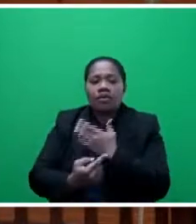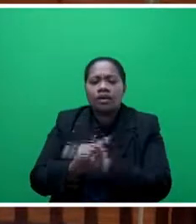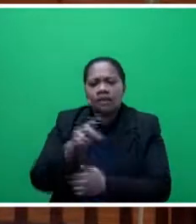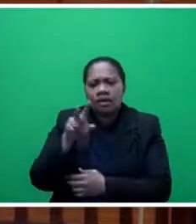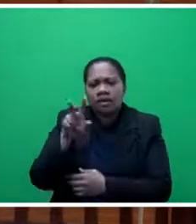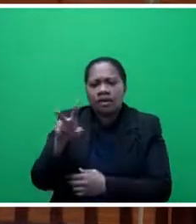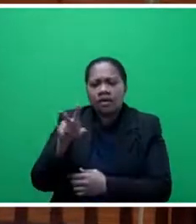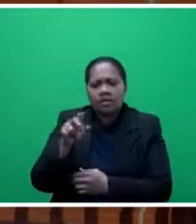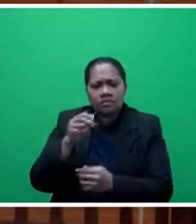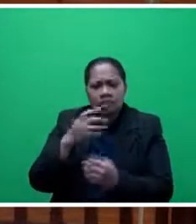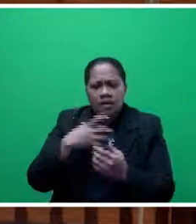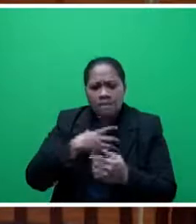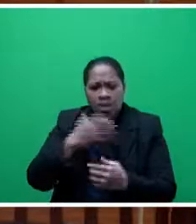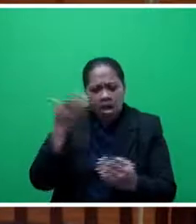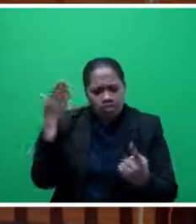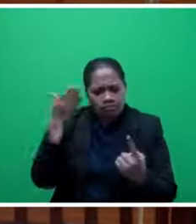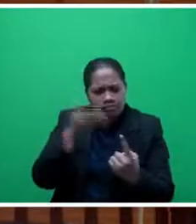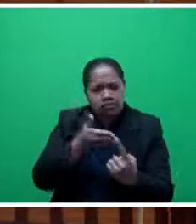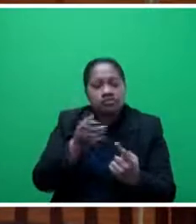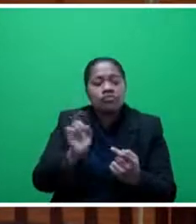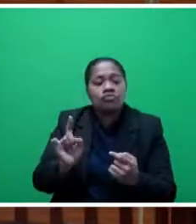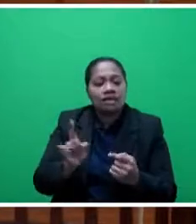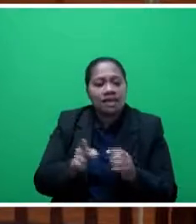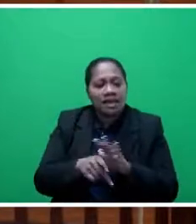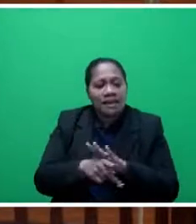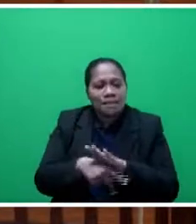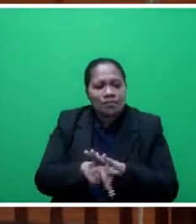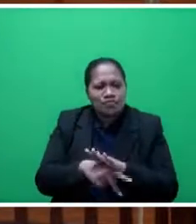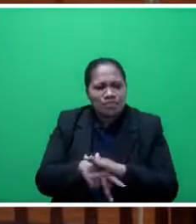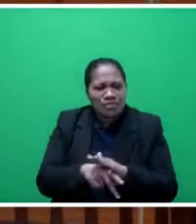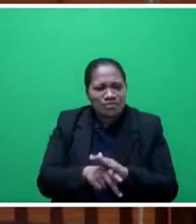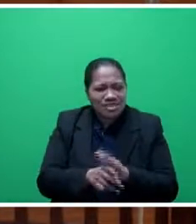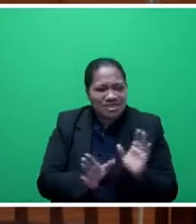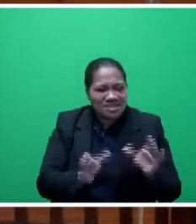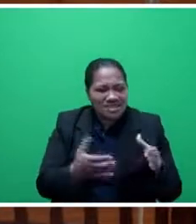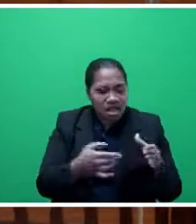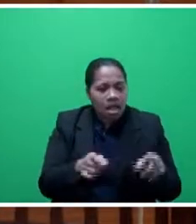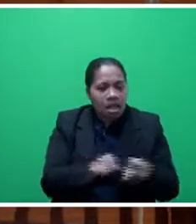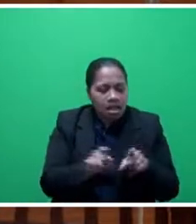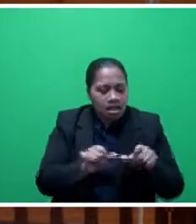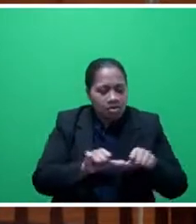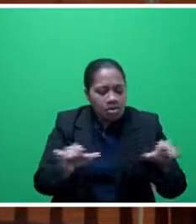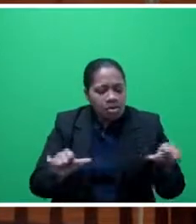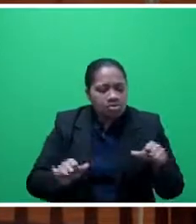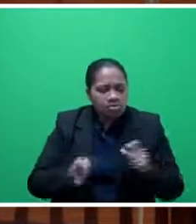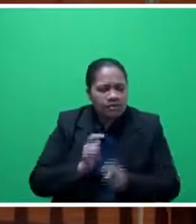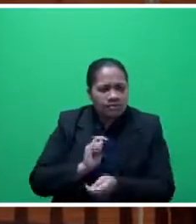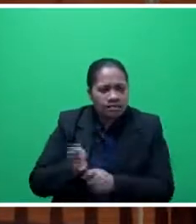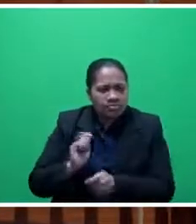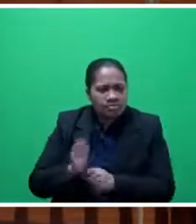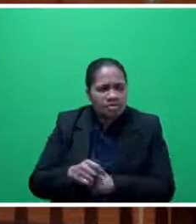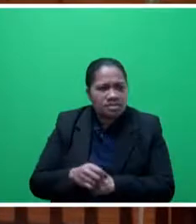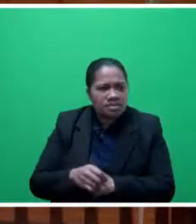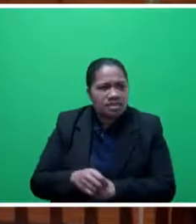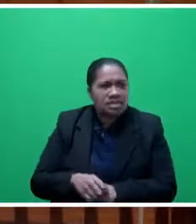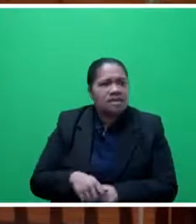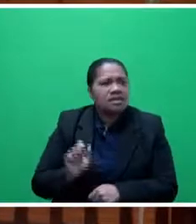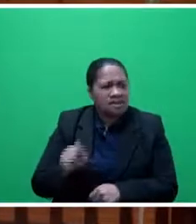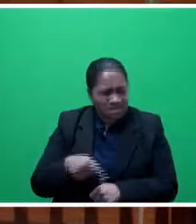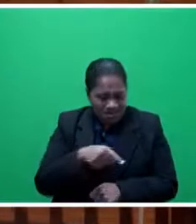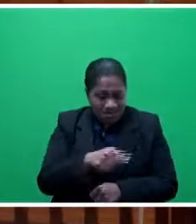the primary industries, agriculture, fisheries, and things like that. Never mind that they have become big